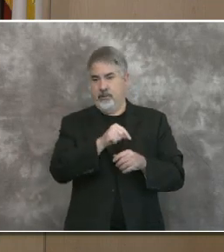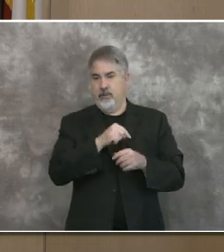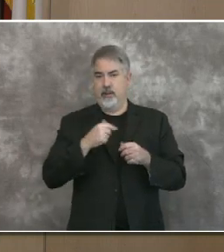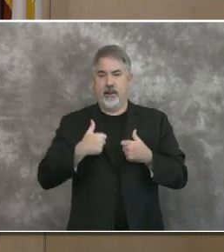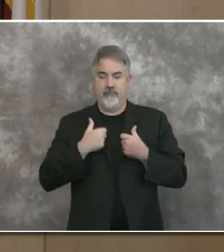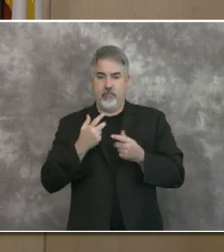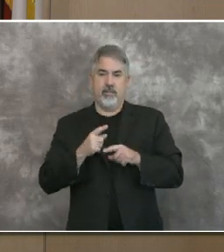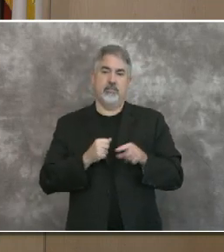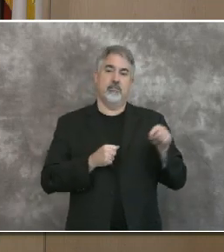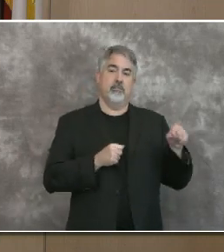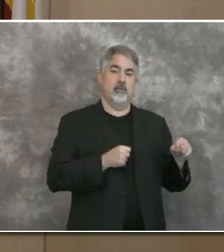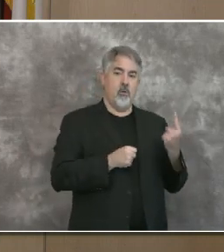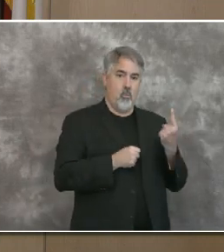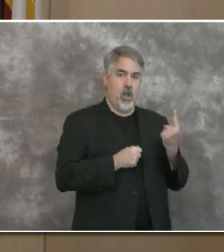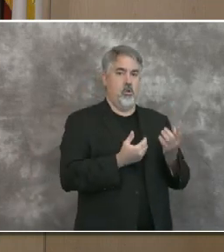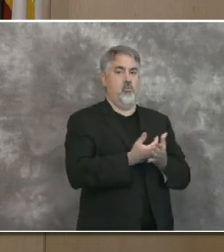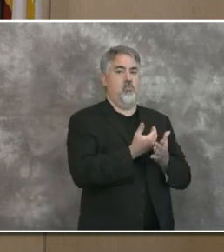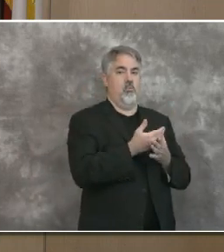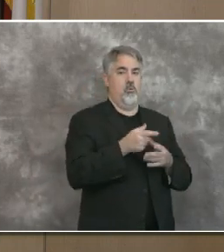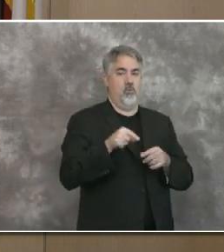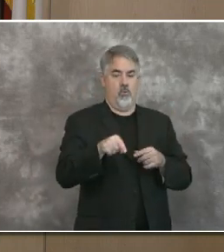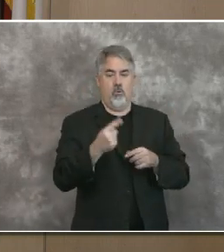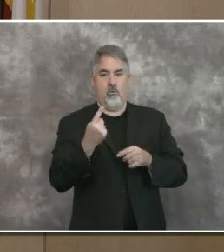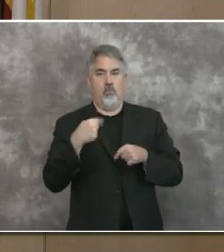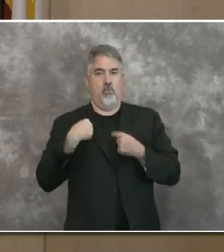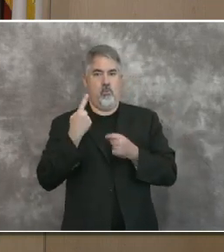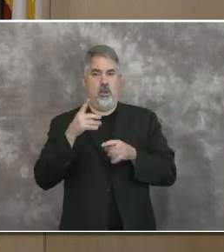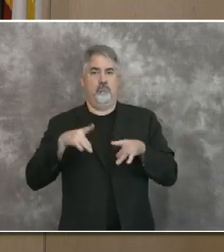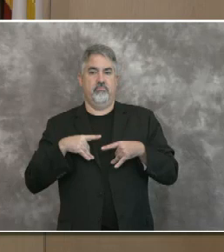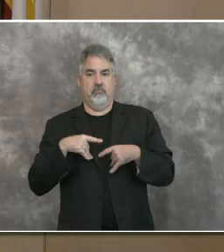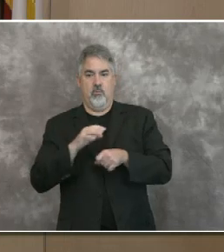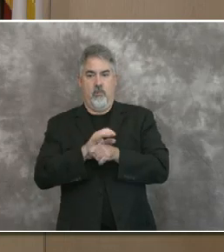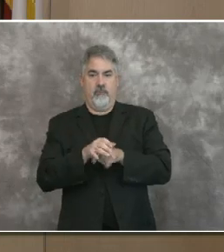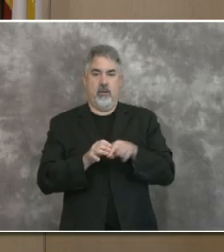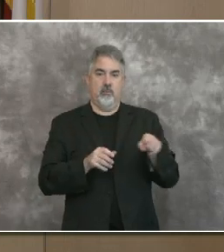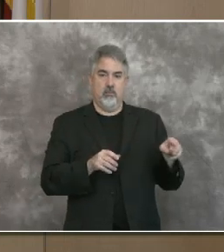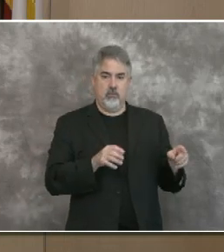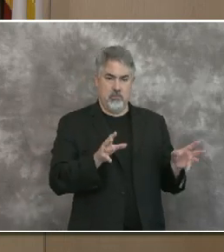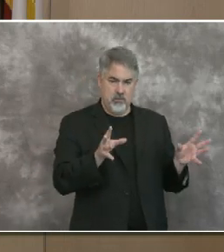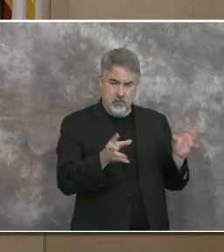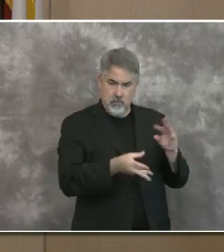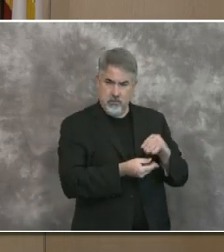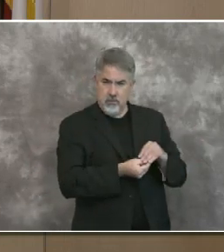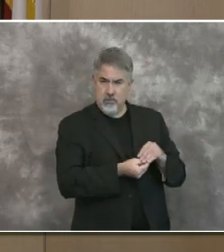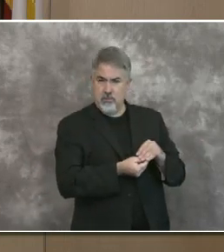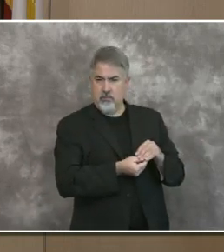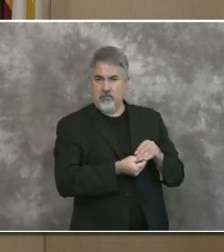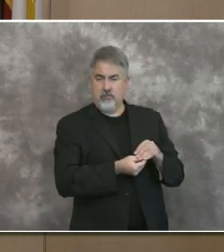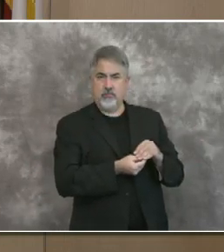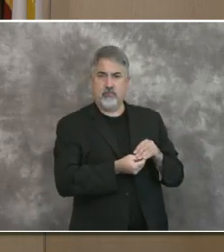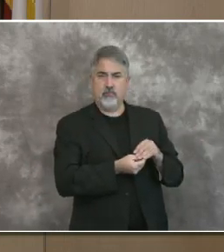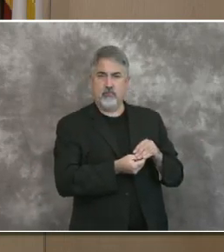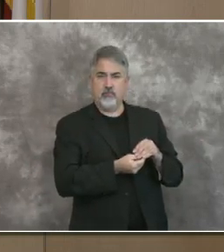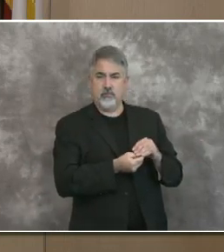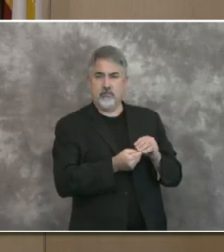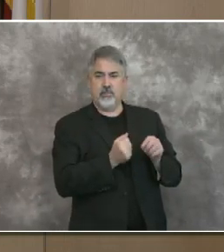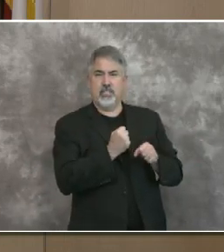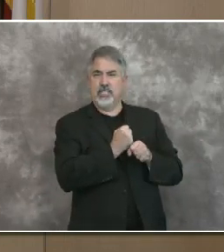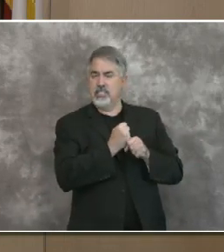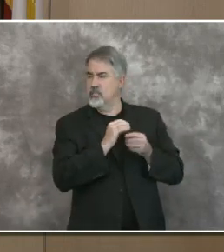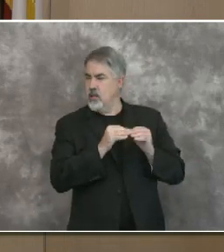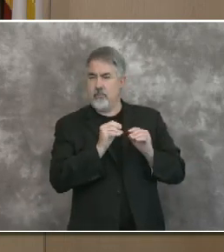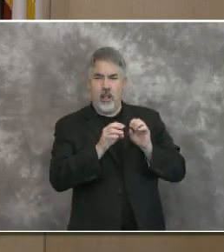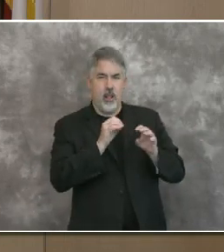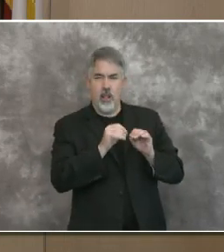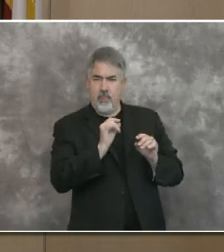reported since yesterday. Total number of aggregate cases, the total number of congregate cases